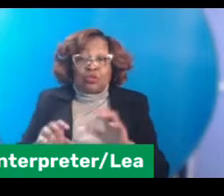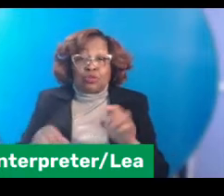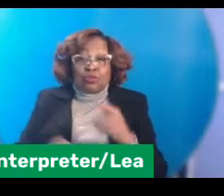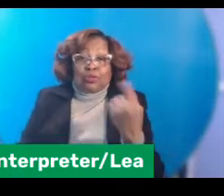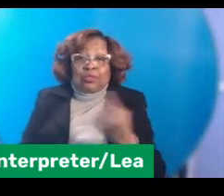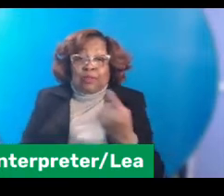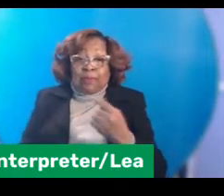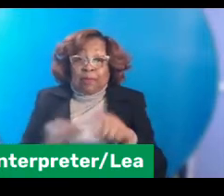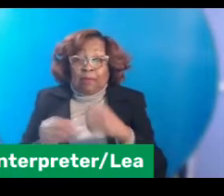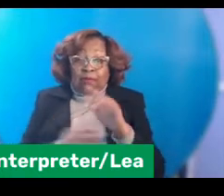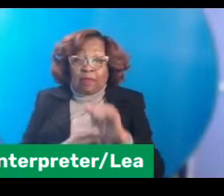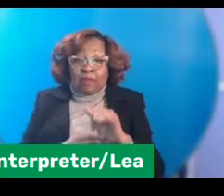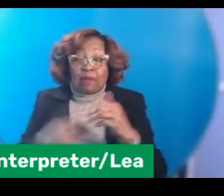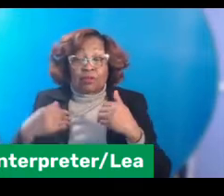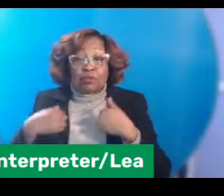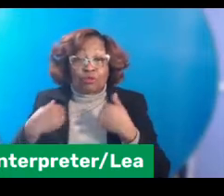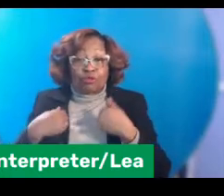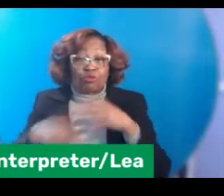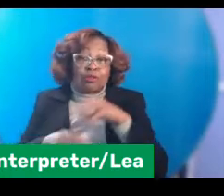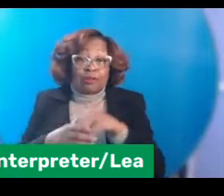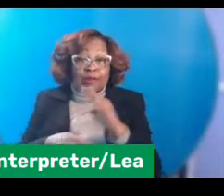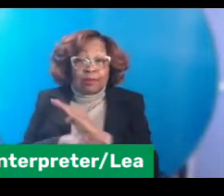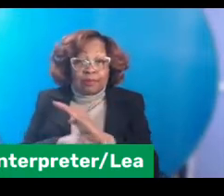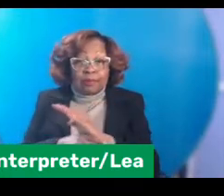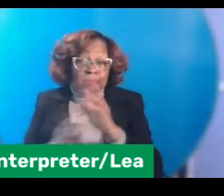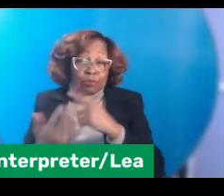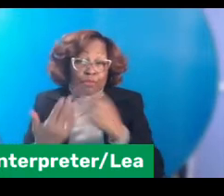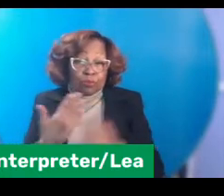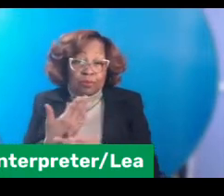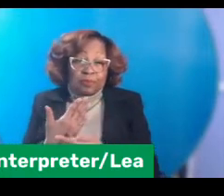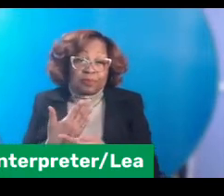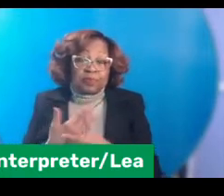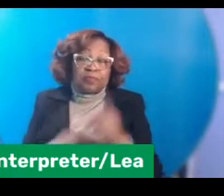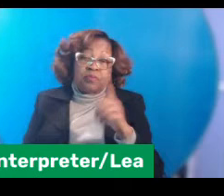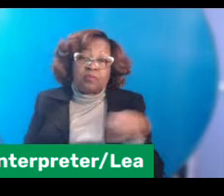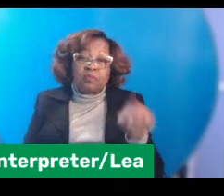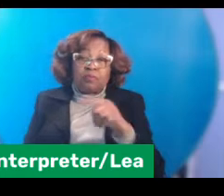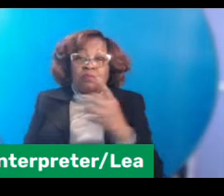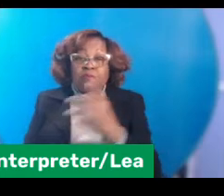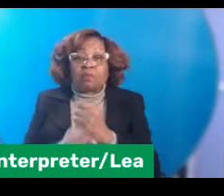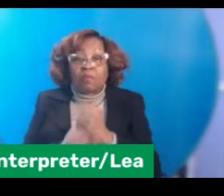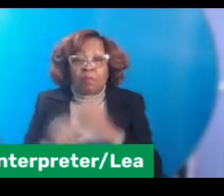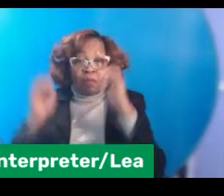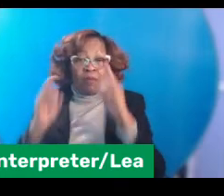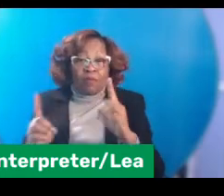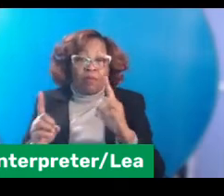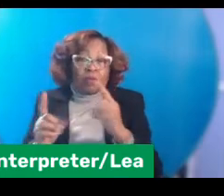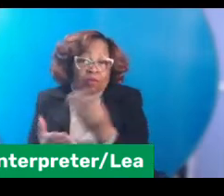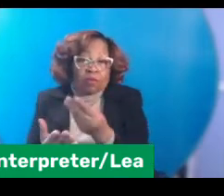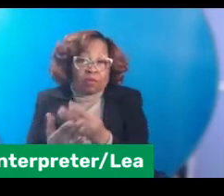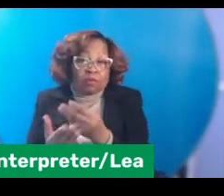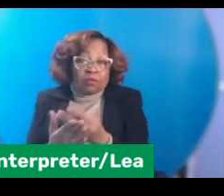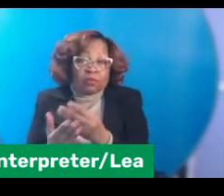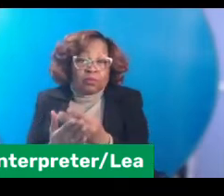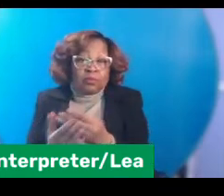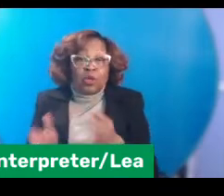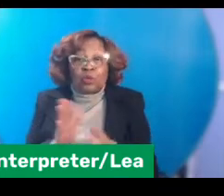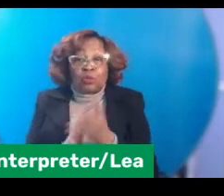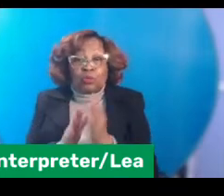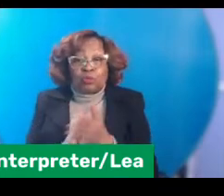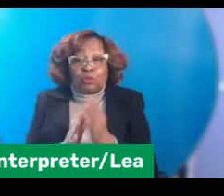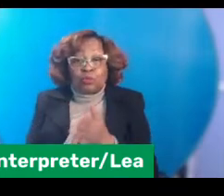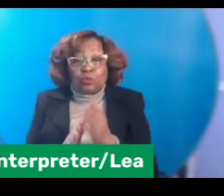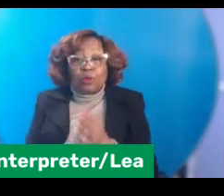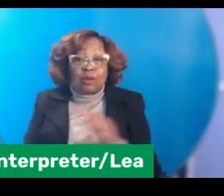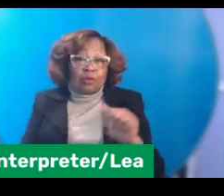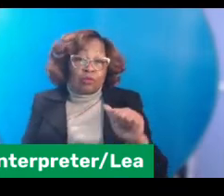it. So our youth are in an entrepreneurship program. They receive an educational stipend to run Austin